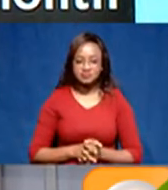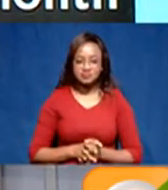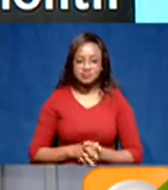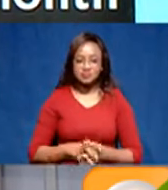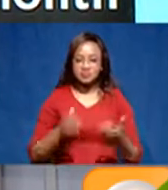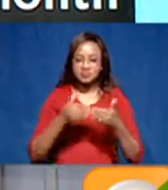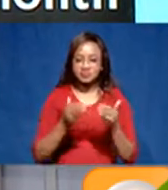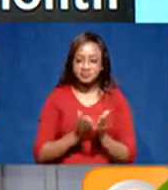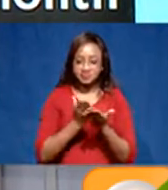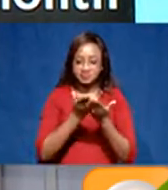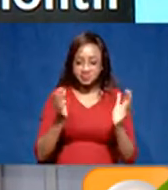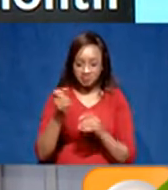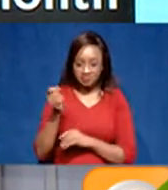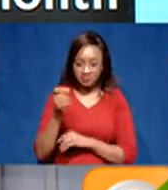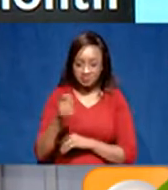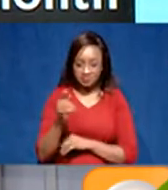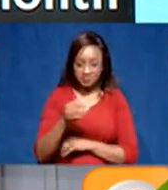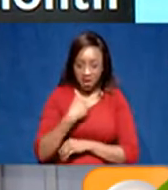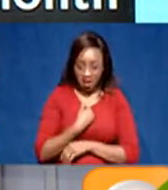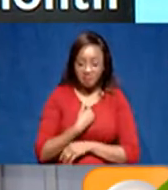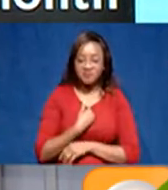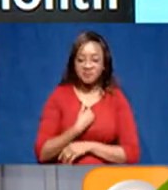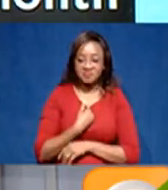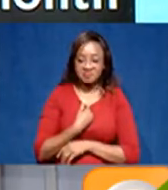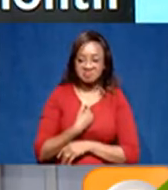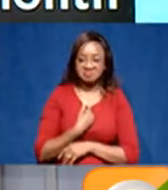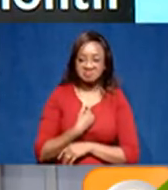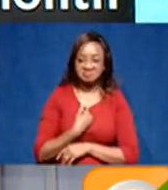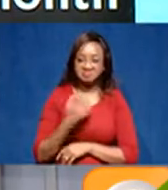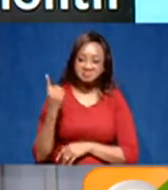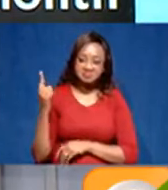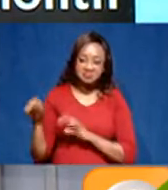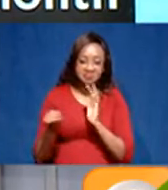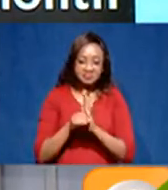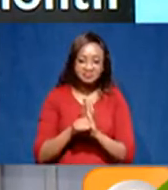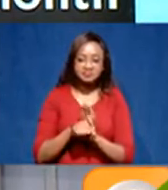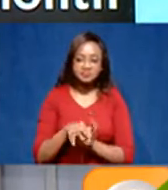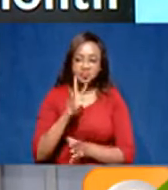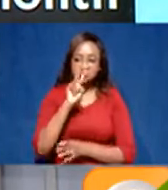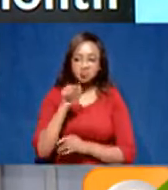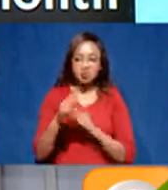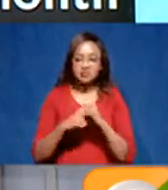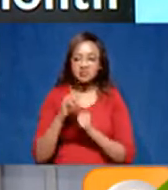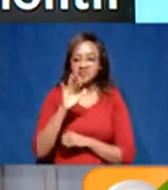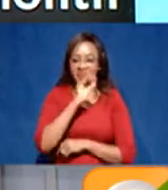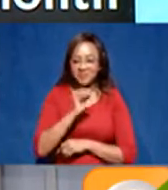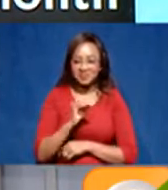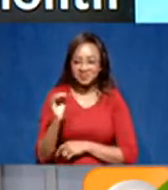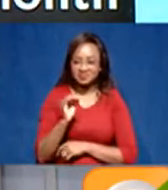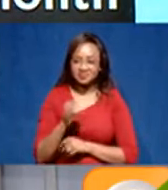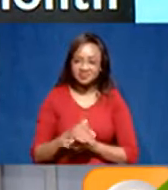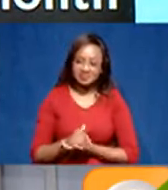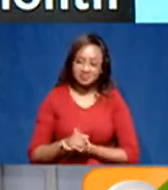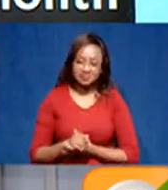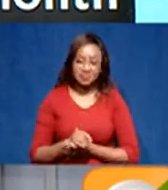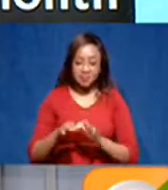be paying 2.75% of the gross salary or wage, but that has to be at least 300 shillings,